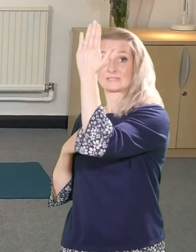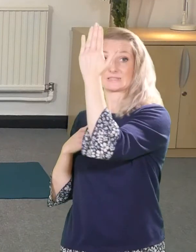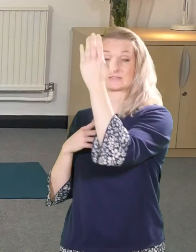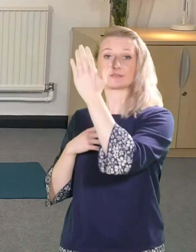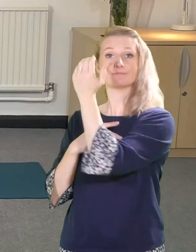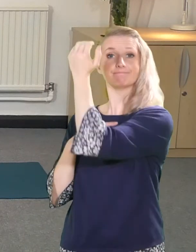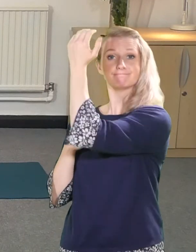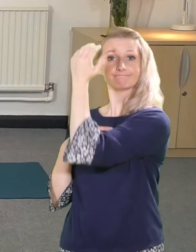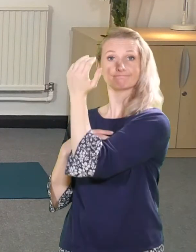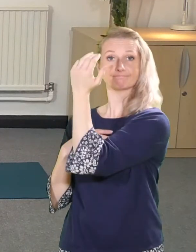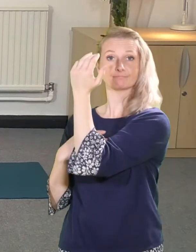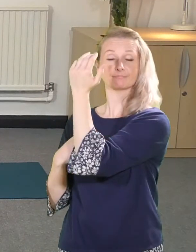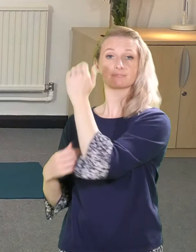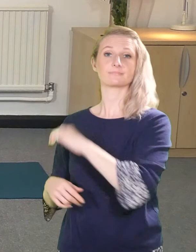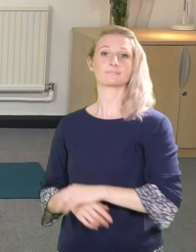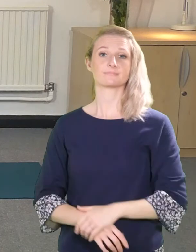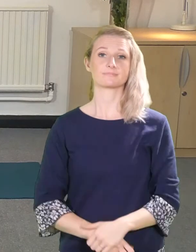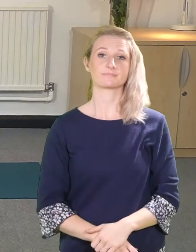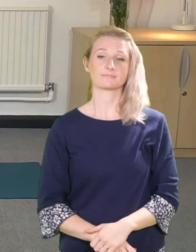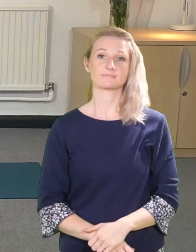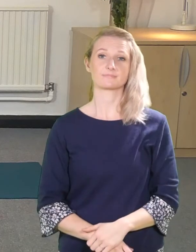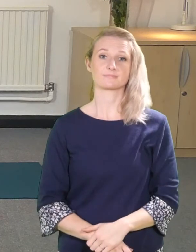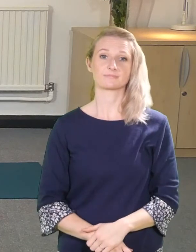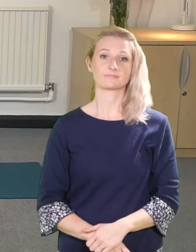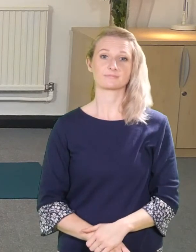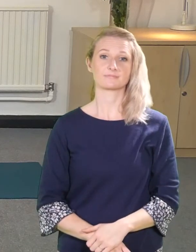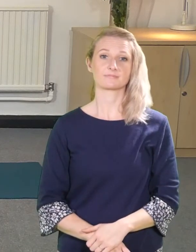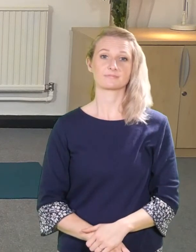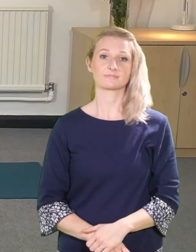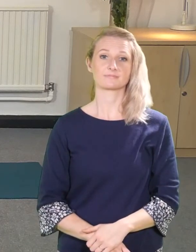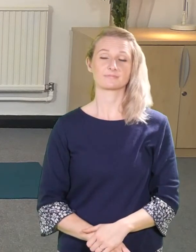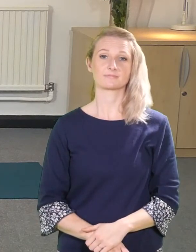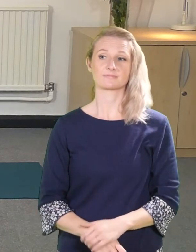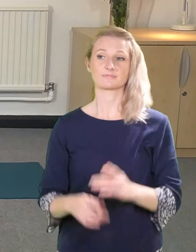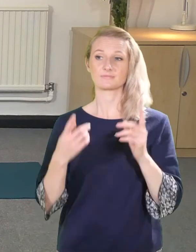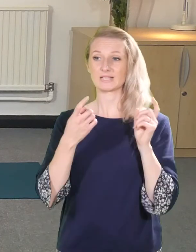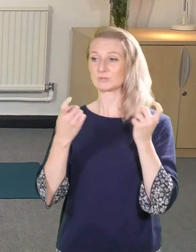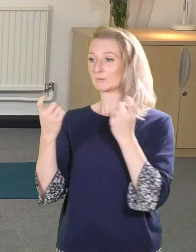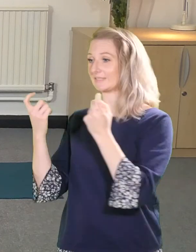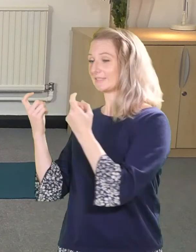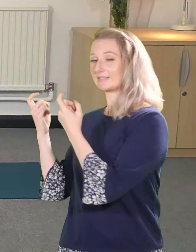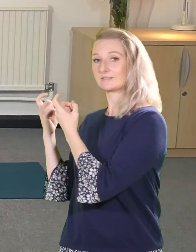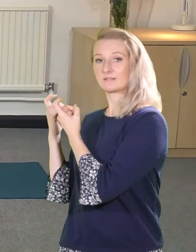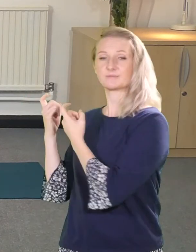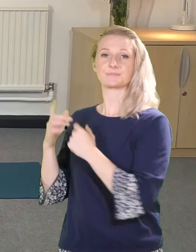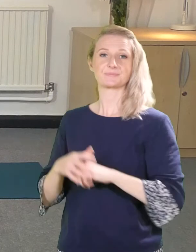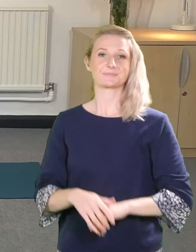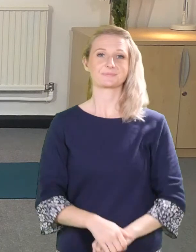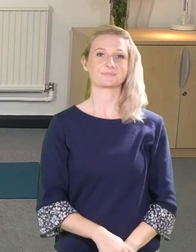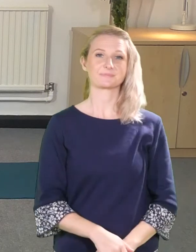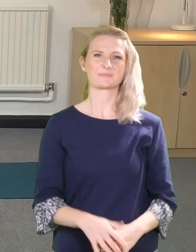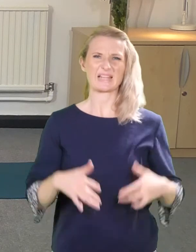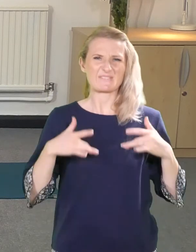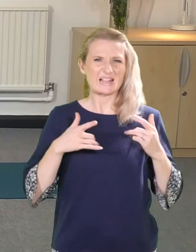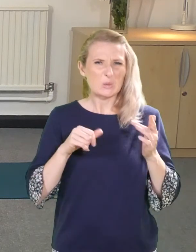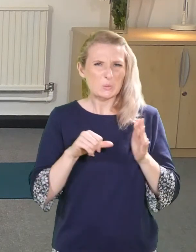down to the outside of your right knee, and then twist around to your right. If this is too tricky